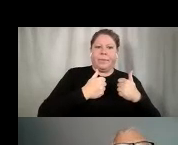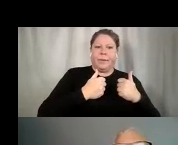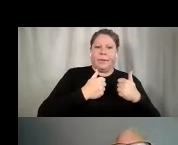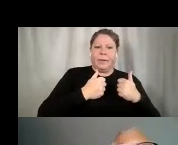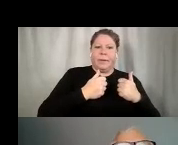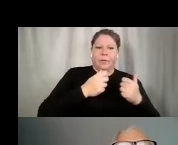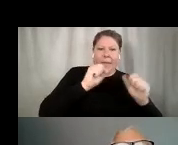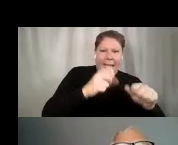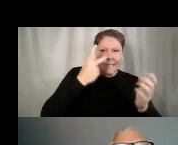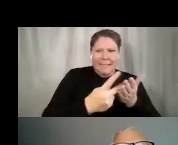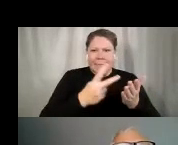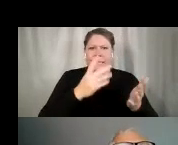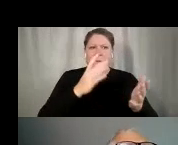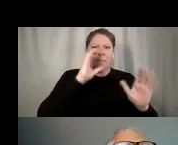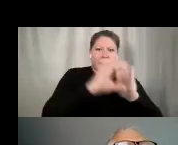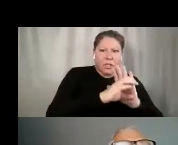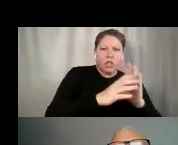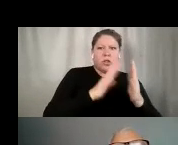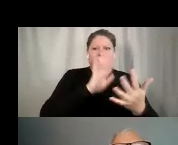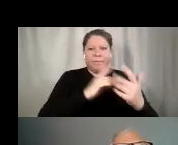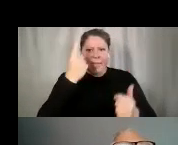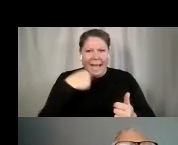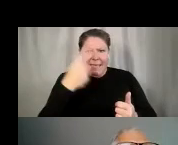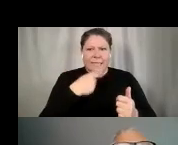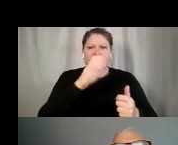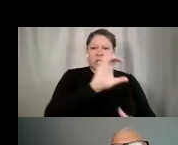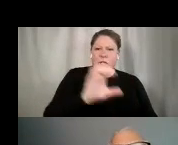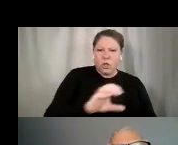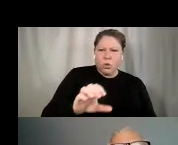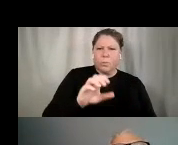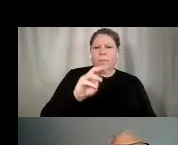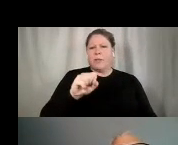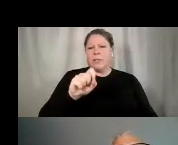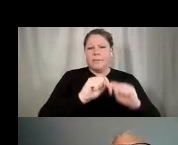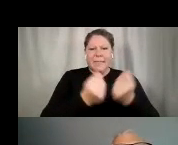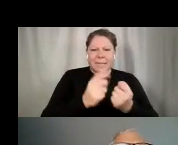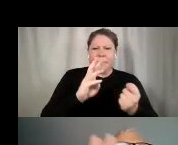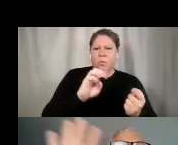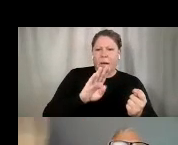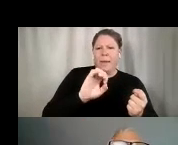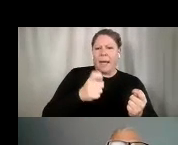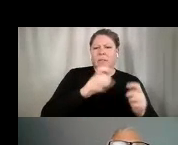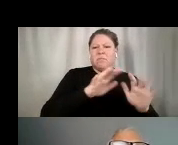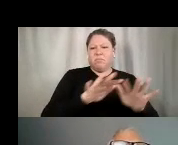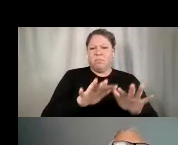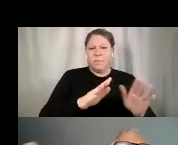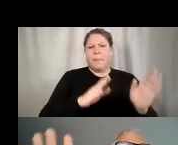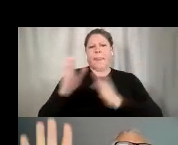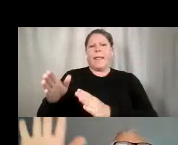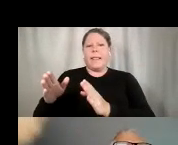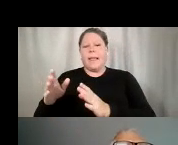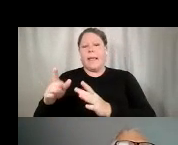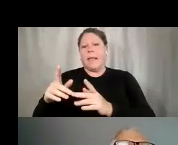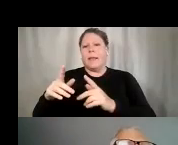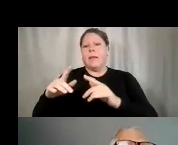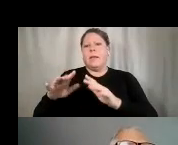pictures and faces. We can talk back and forth. This includes Zoom, Teams, Skype, WebEx. And then there's the asynchronous work where